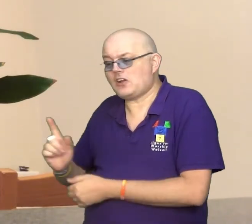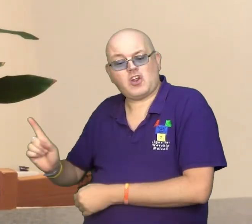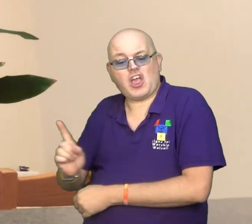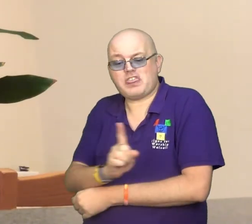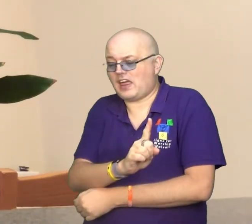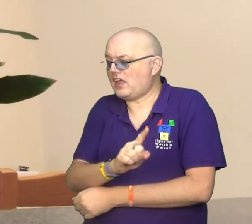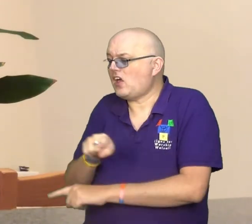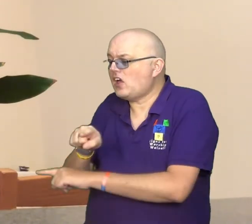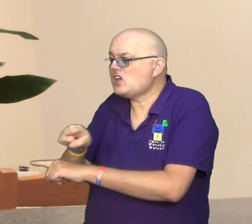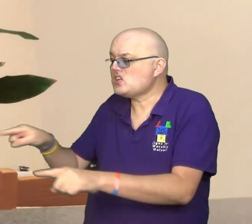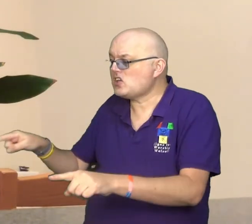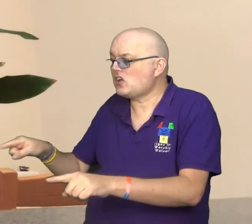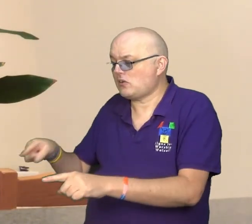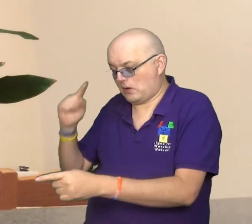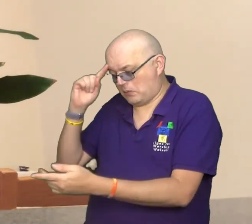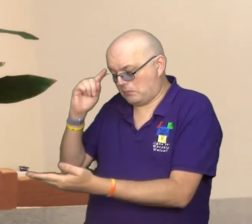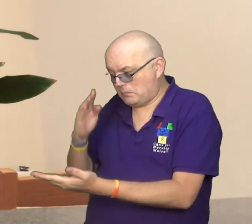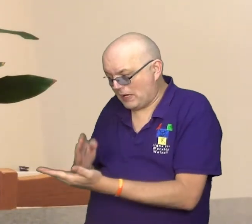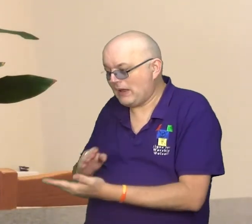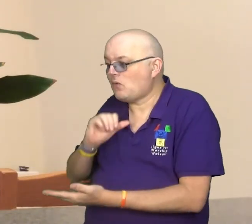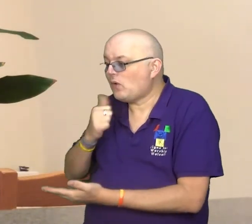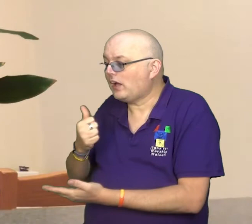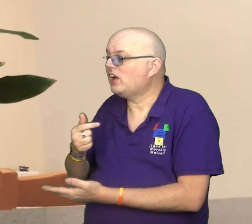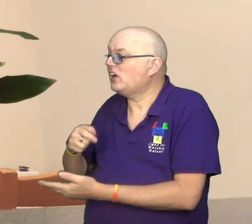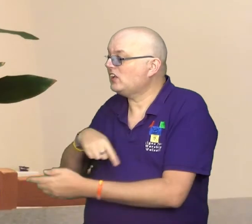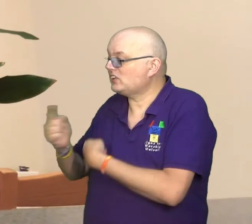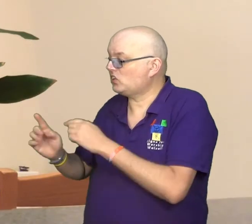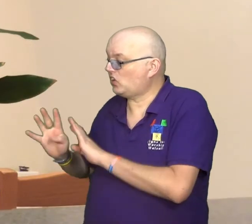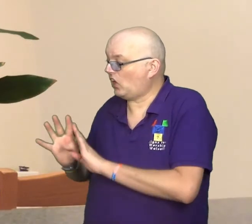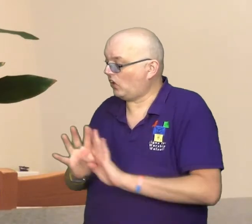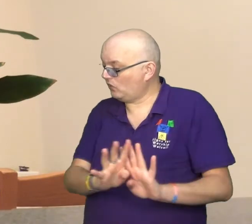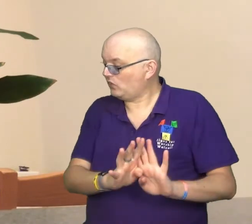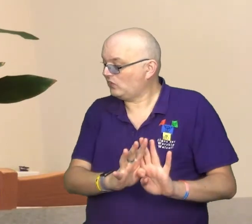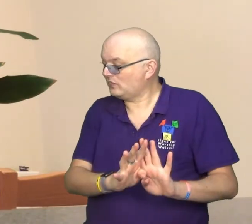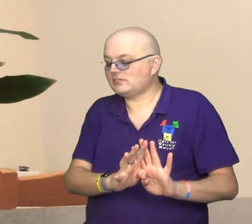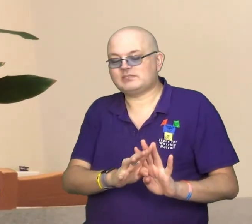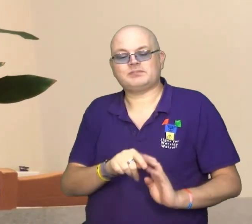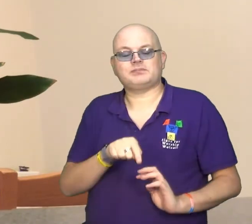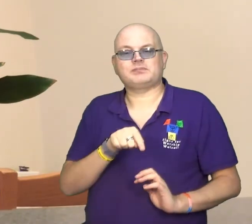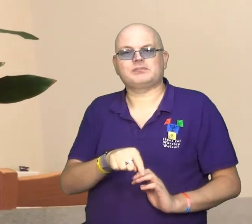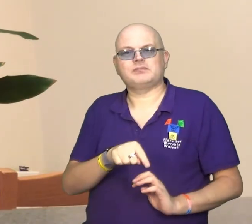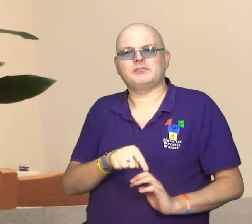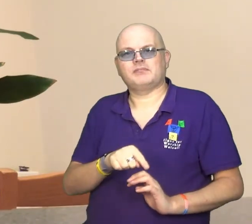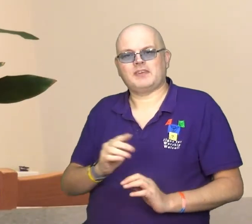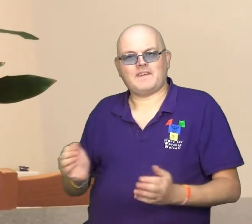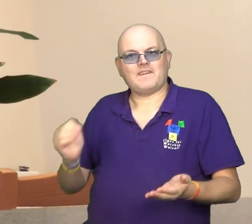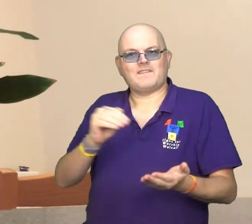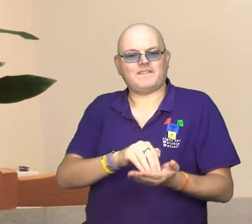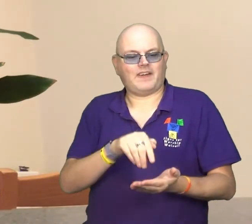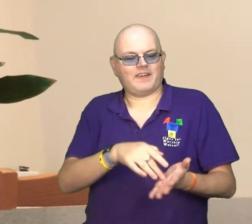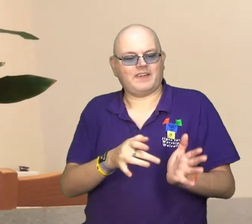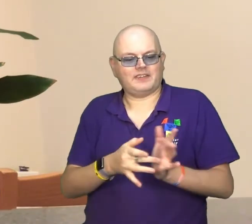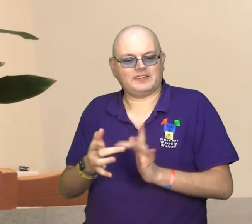not there so that you may believe, but let us go to him." On his